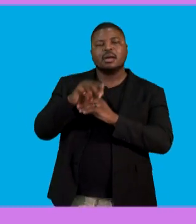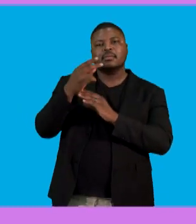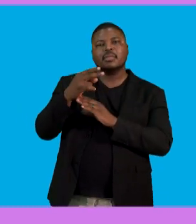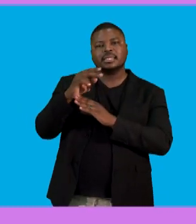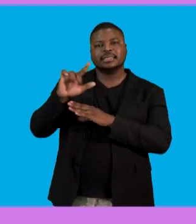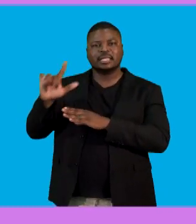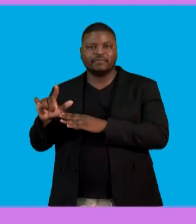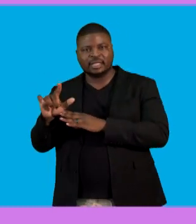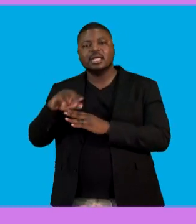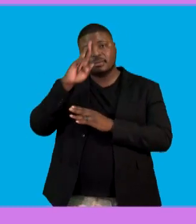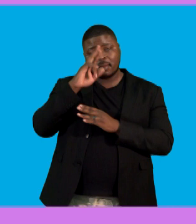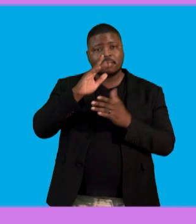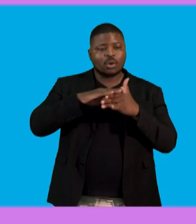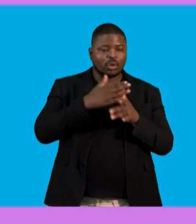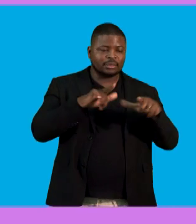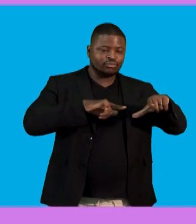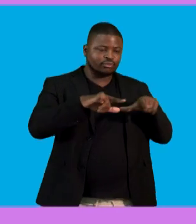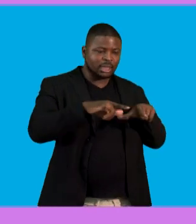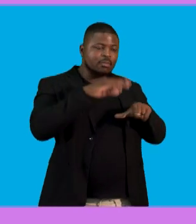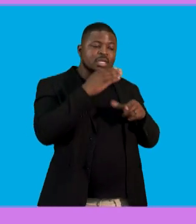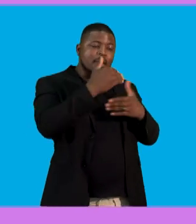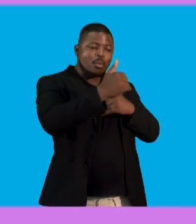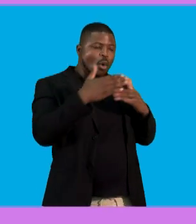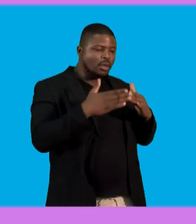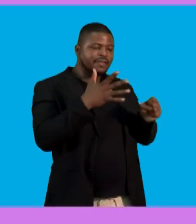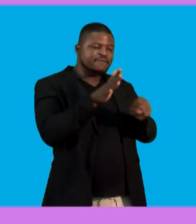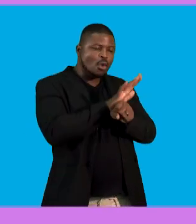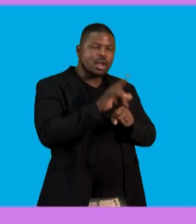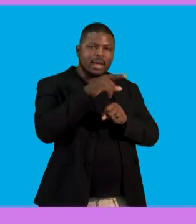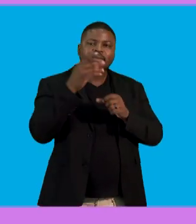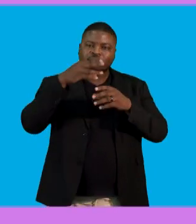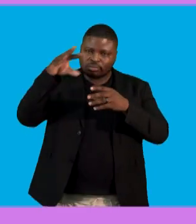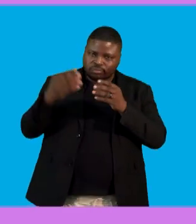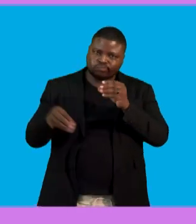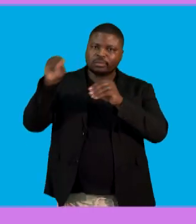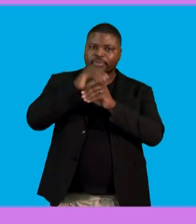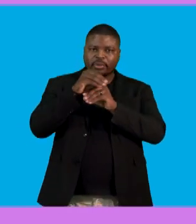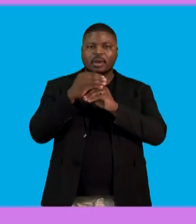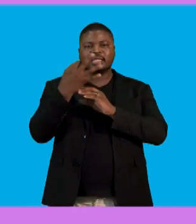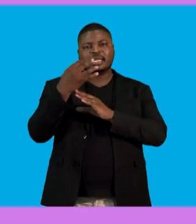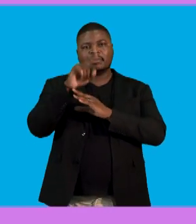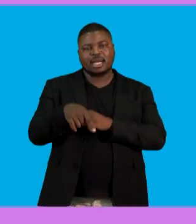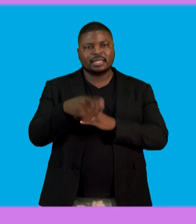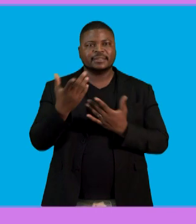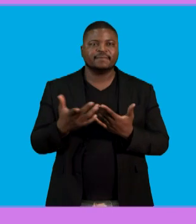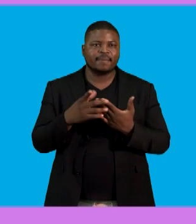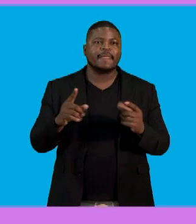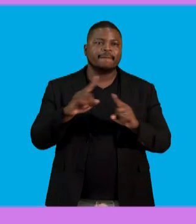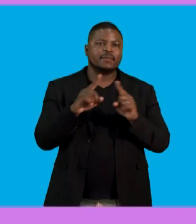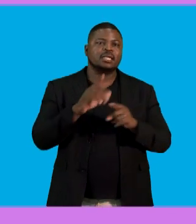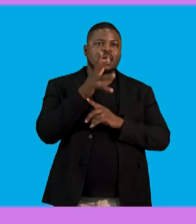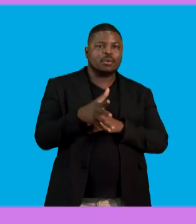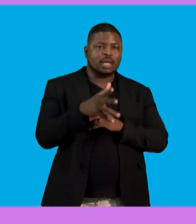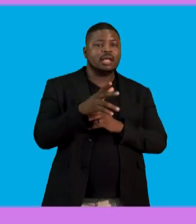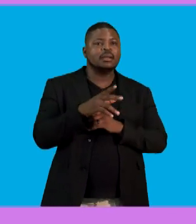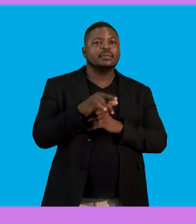it's materials, you must always round up, because it means 26 of them. If we were to put this, we'll have 26. Then there will be a bit of space